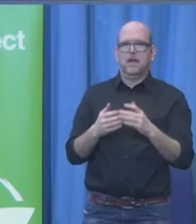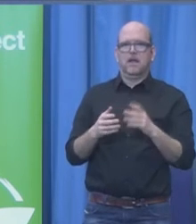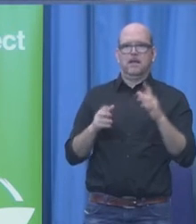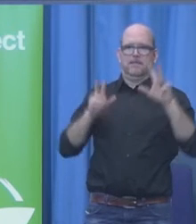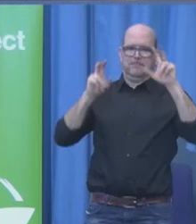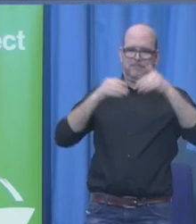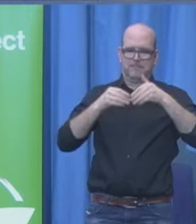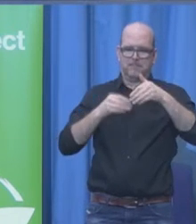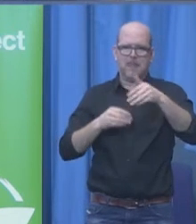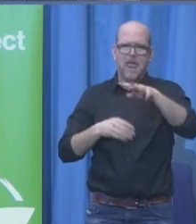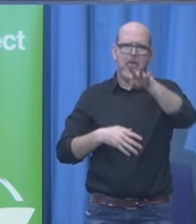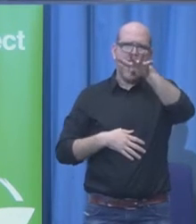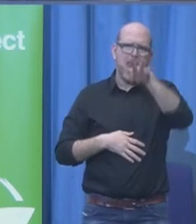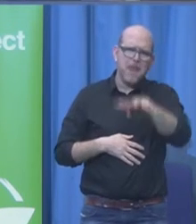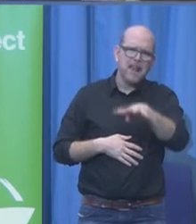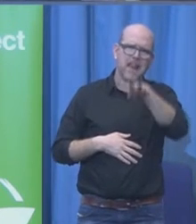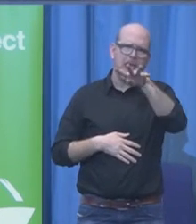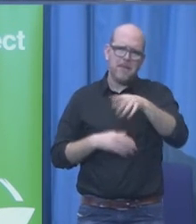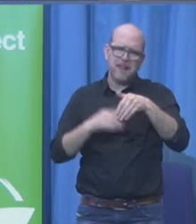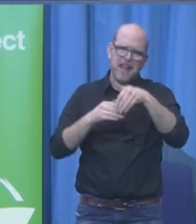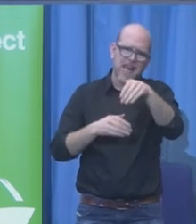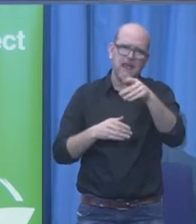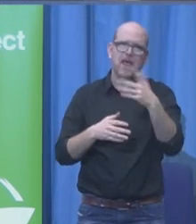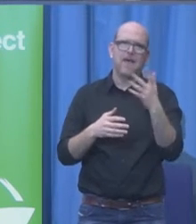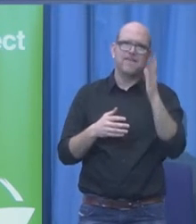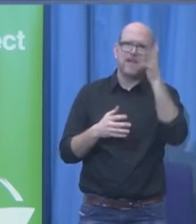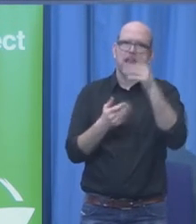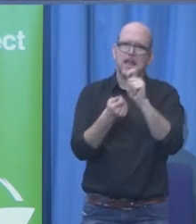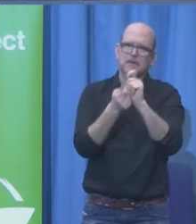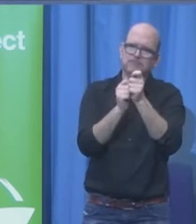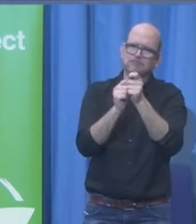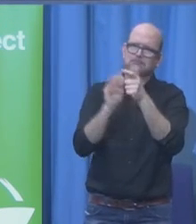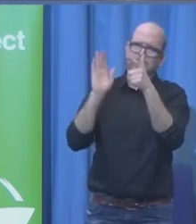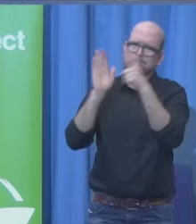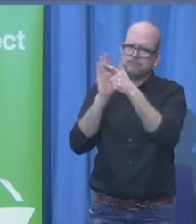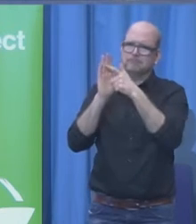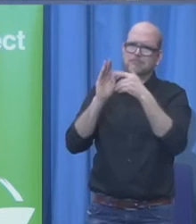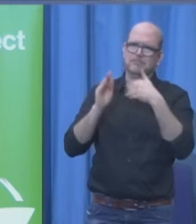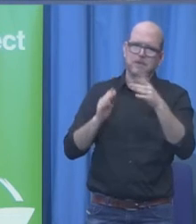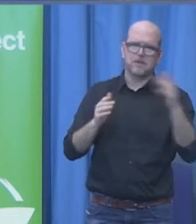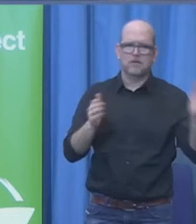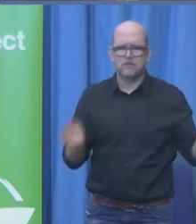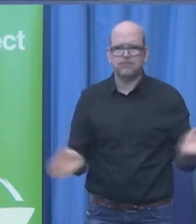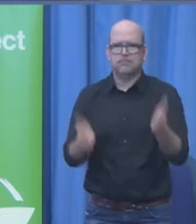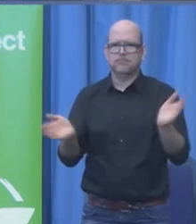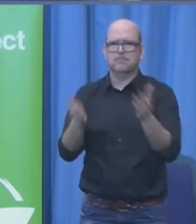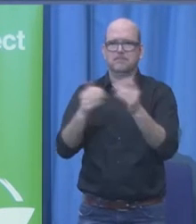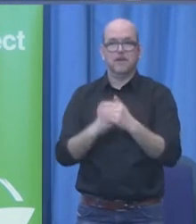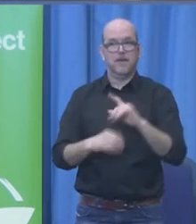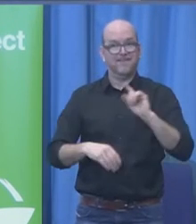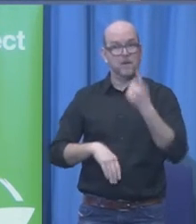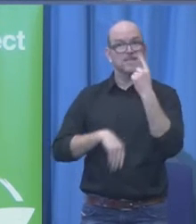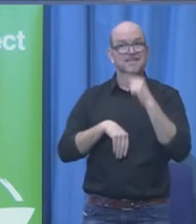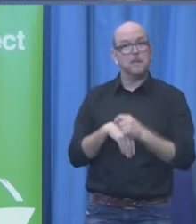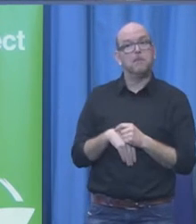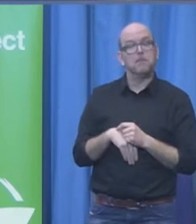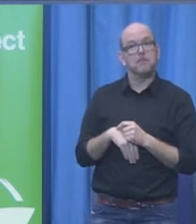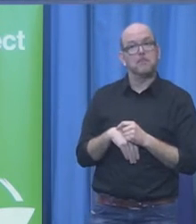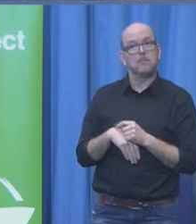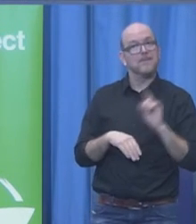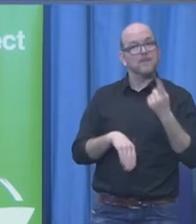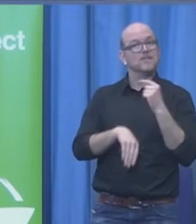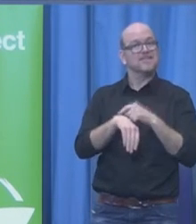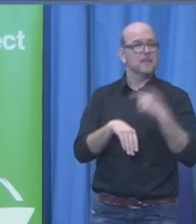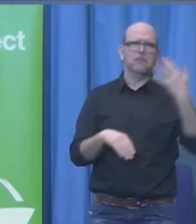Employment Strategy, it's the first time that Ireland has actually engaged to pull all of the